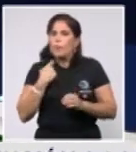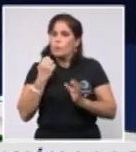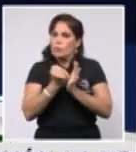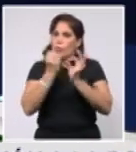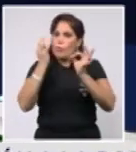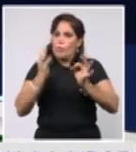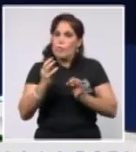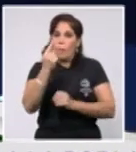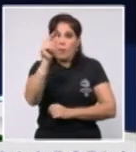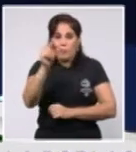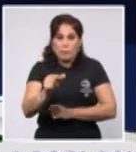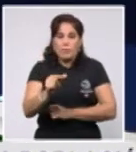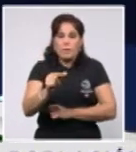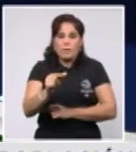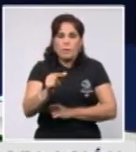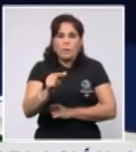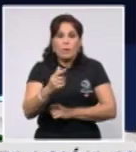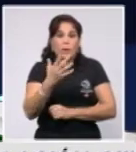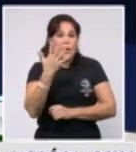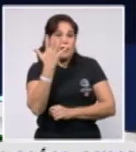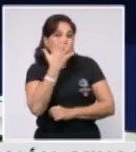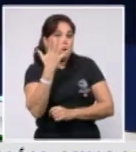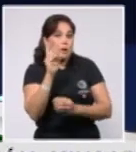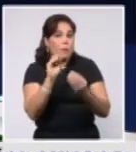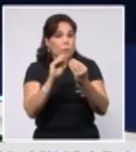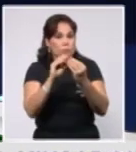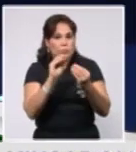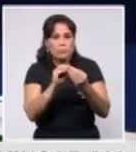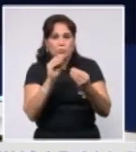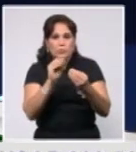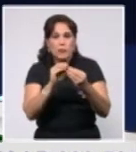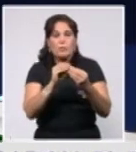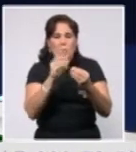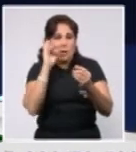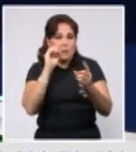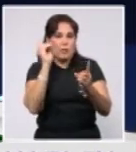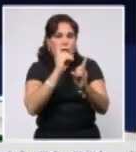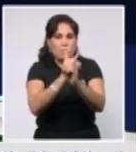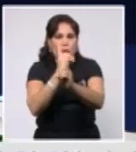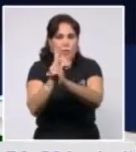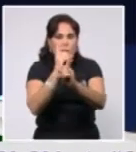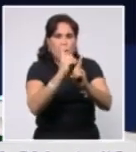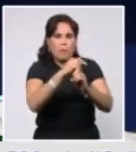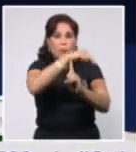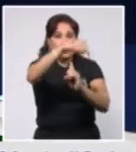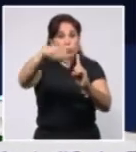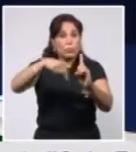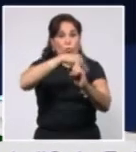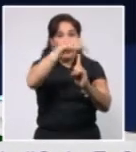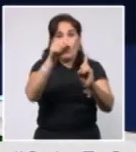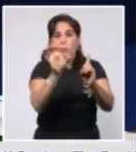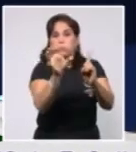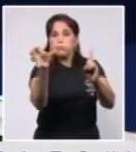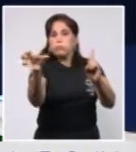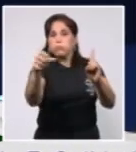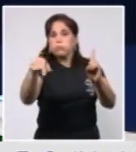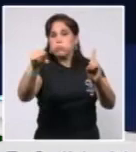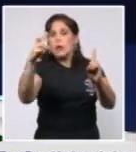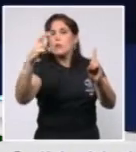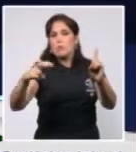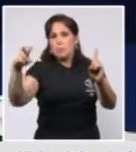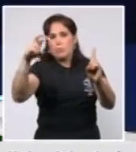440. Of the 48 diagnosed cases yesterday, 33 are male,